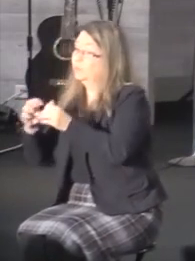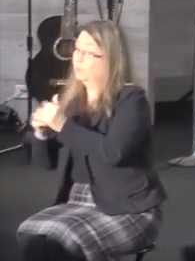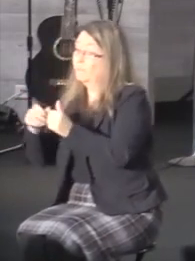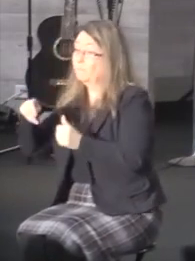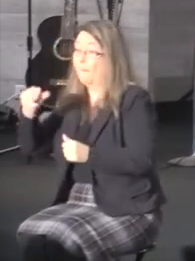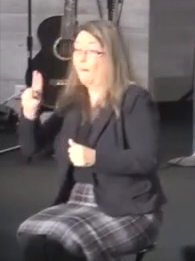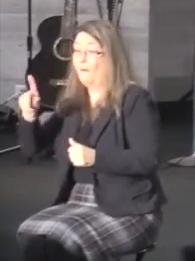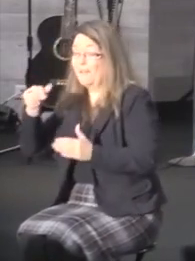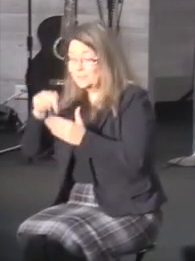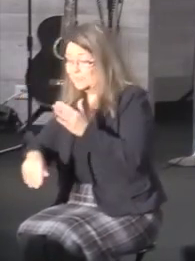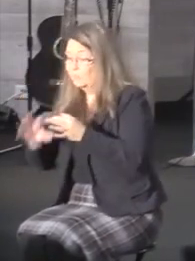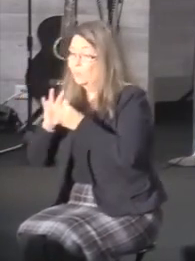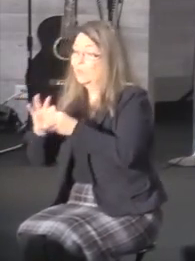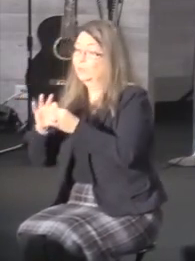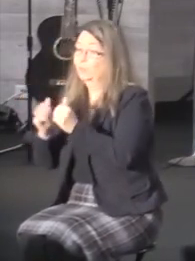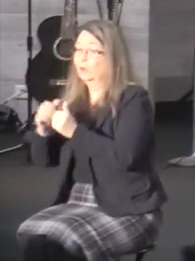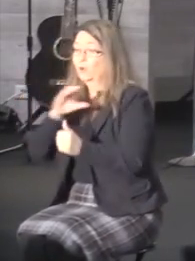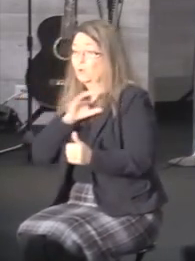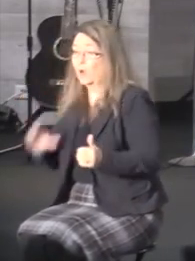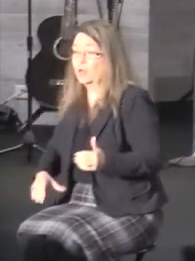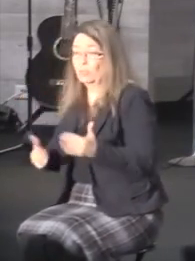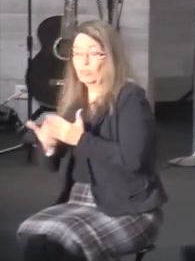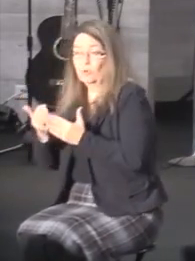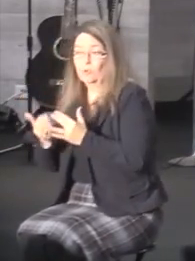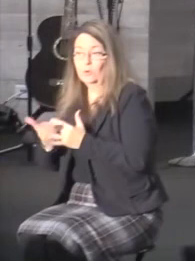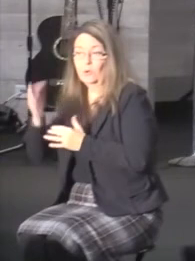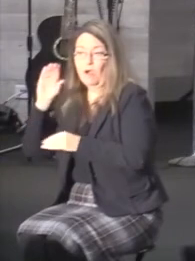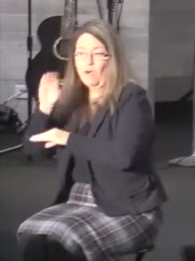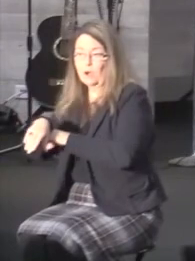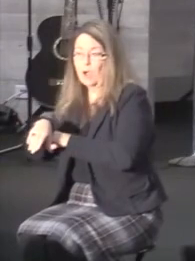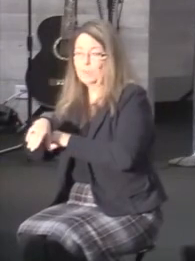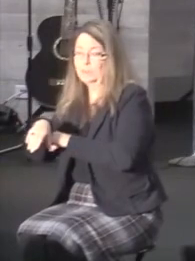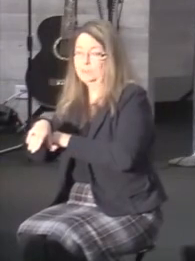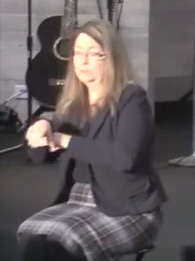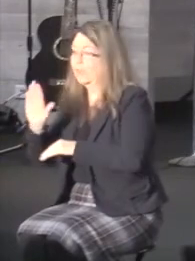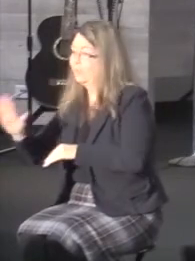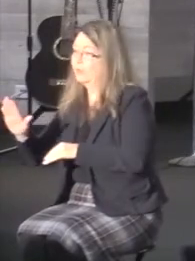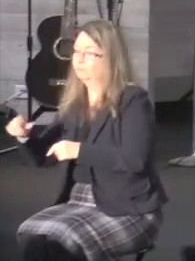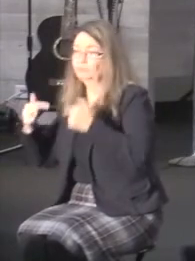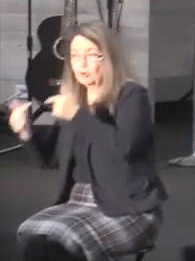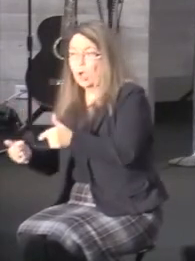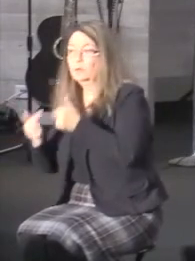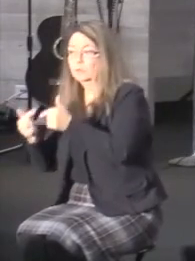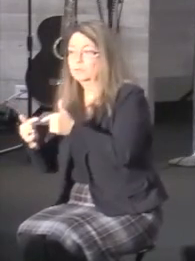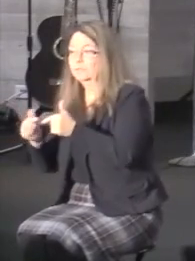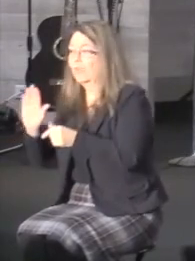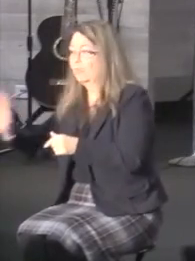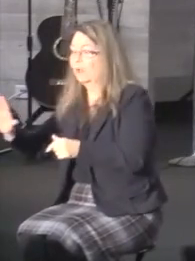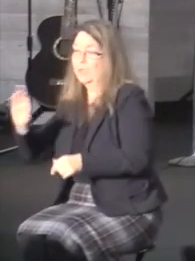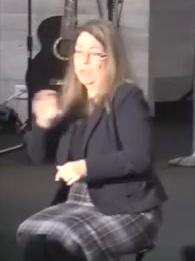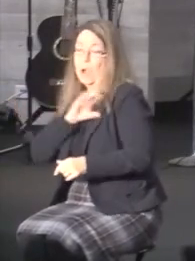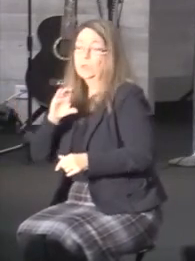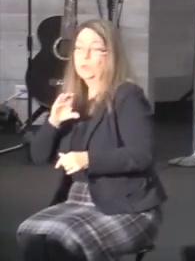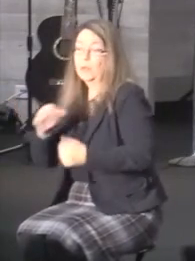and a deeper relationship with Christ. It was through overcoming and climbing their mountain that they were able to develop their character and their love